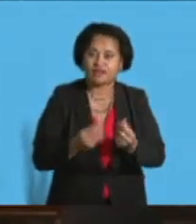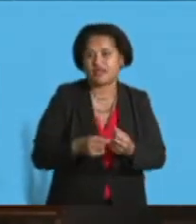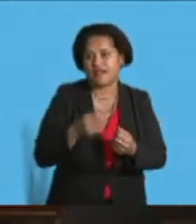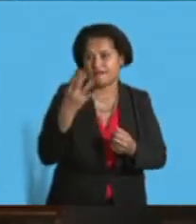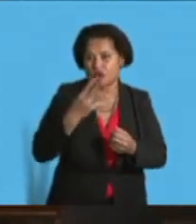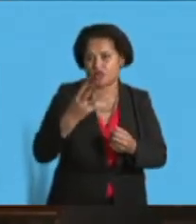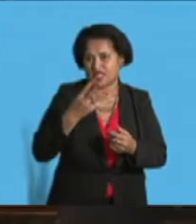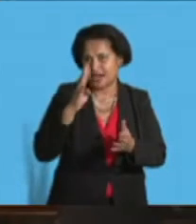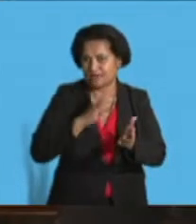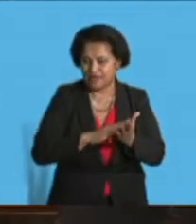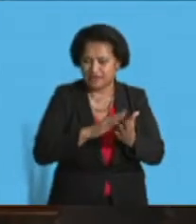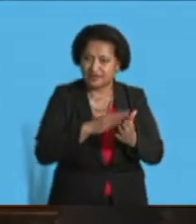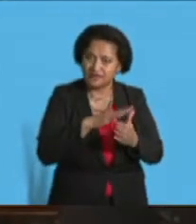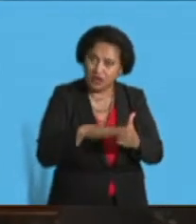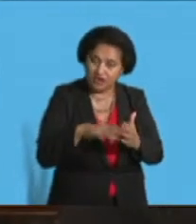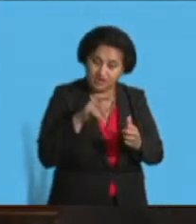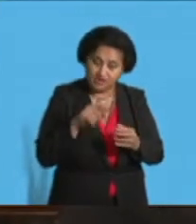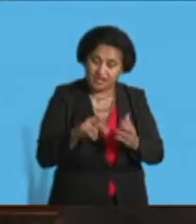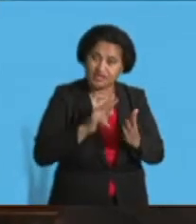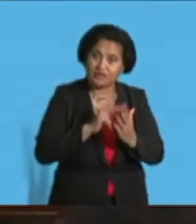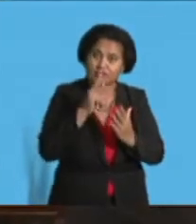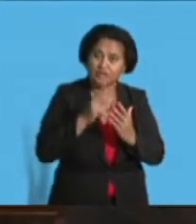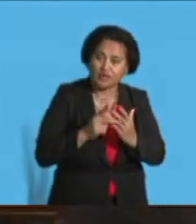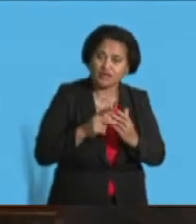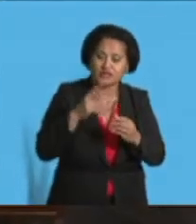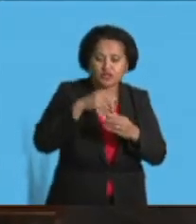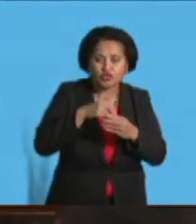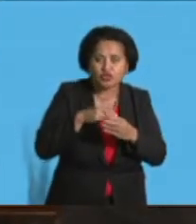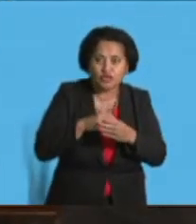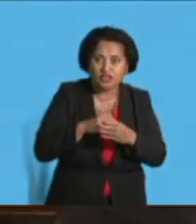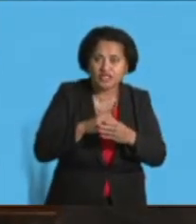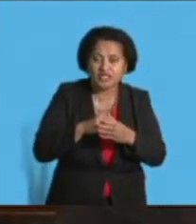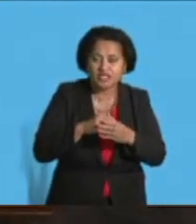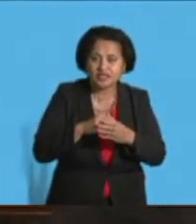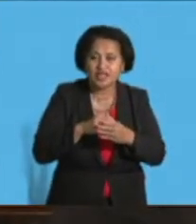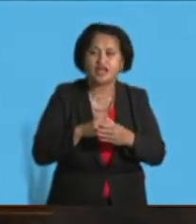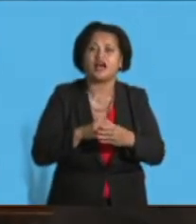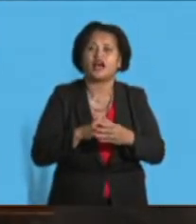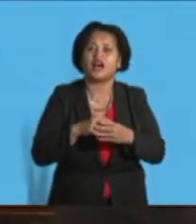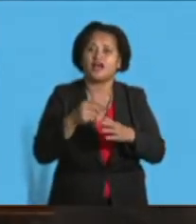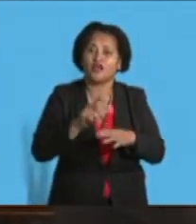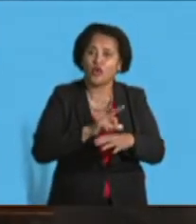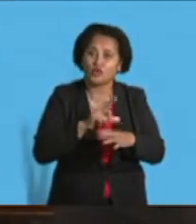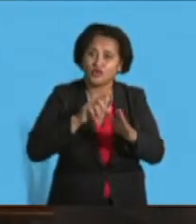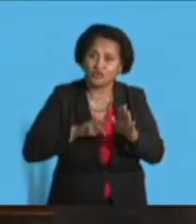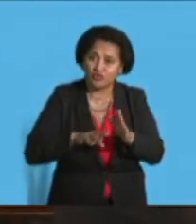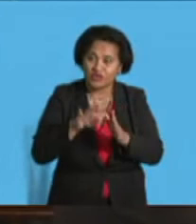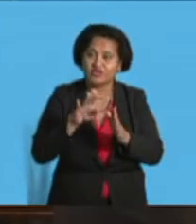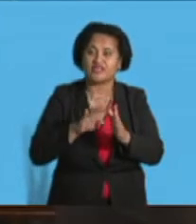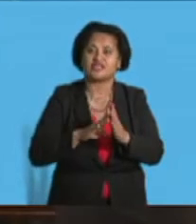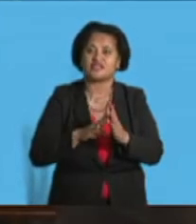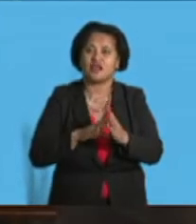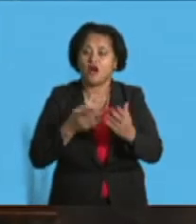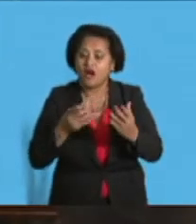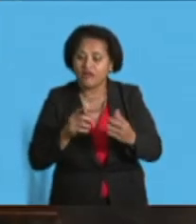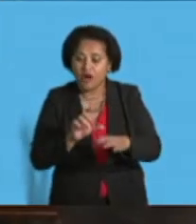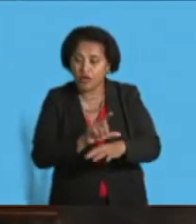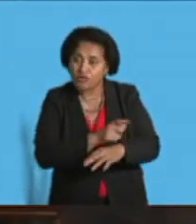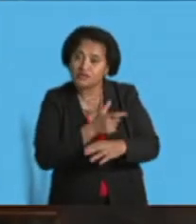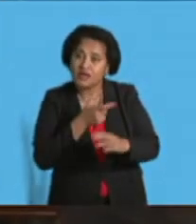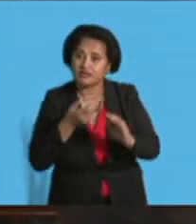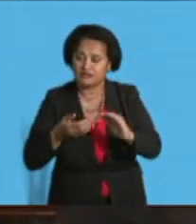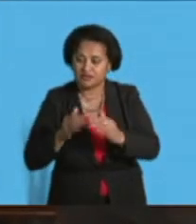Madam Speaker. This program is proposed to improve the coastal resilience of coastal communities and